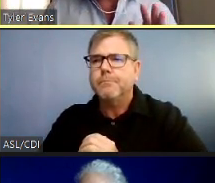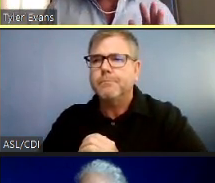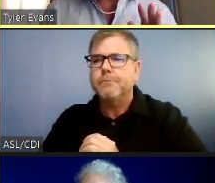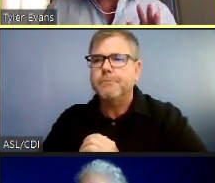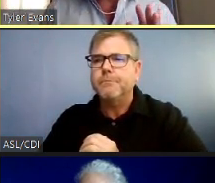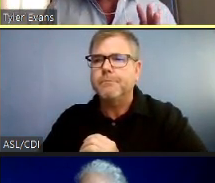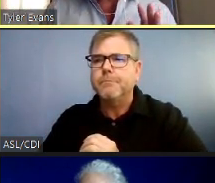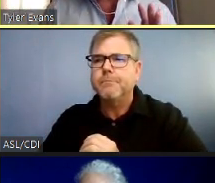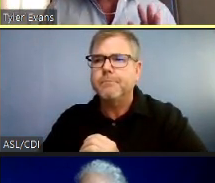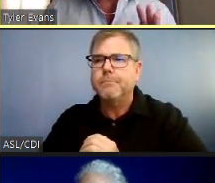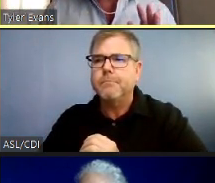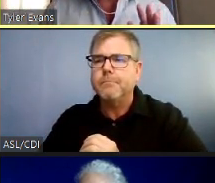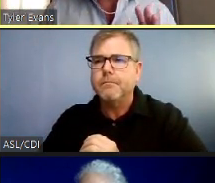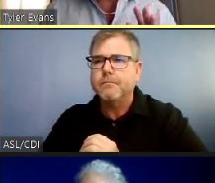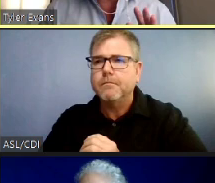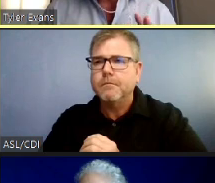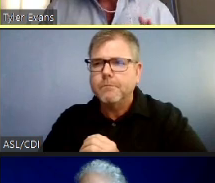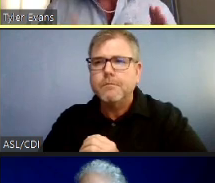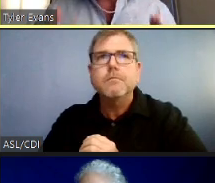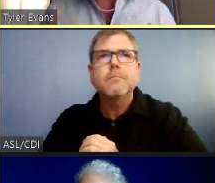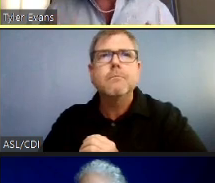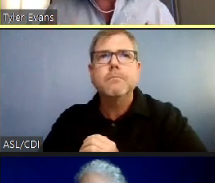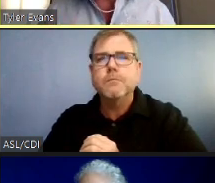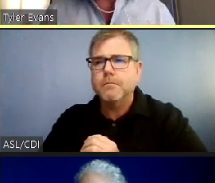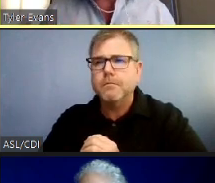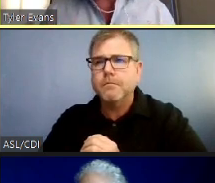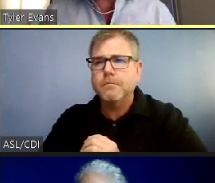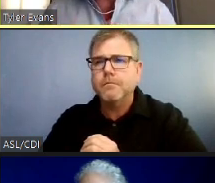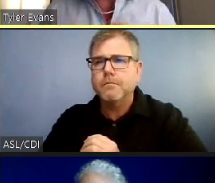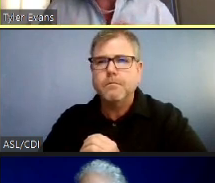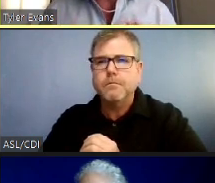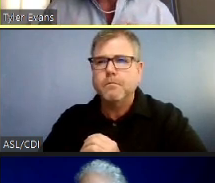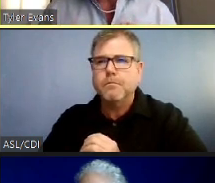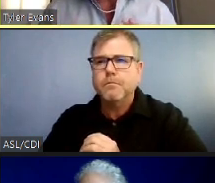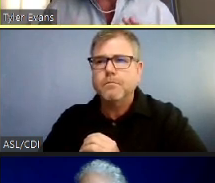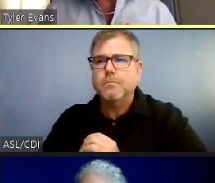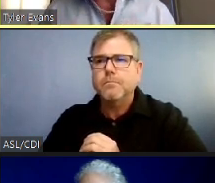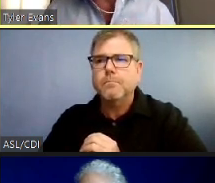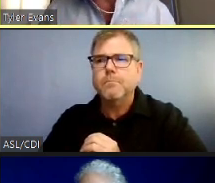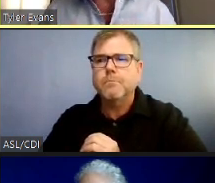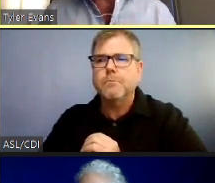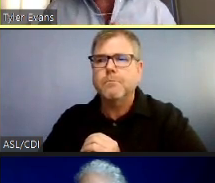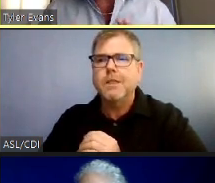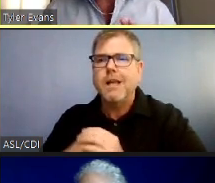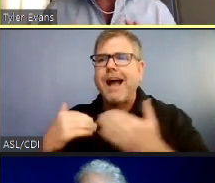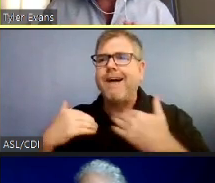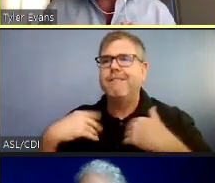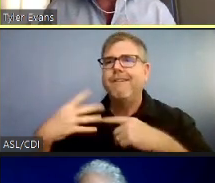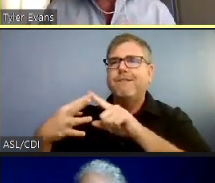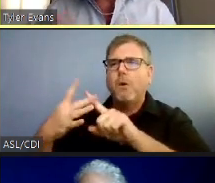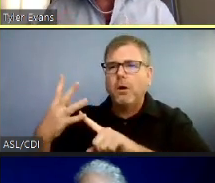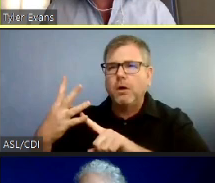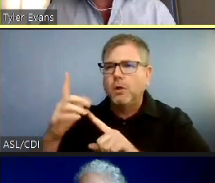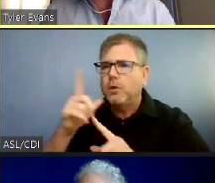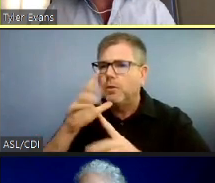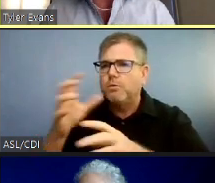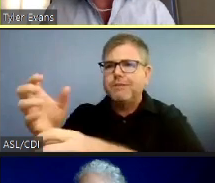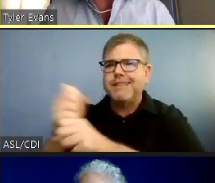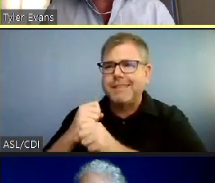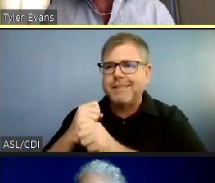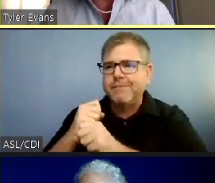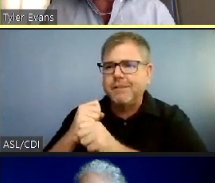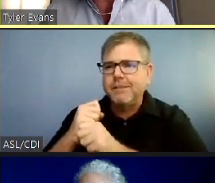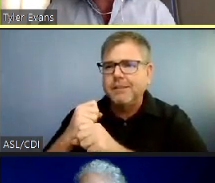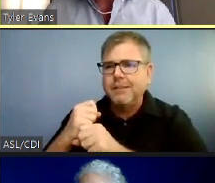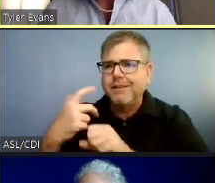of receipt of these vaccines. So public health departments like our own is one of those, and that's probably the most sizable. But then there's also your